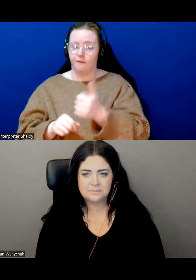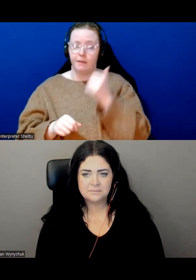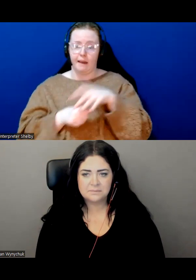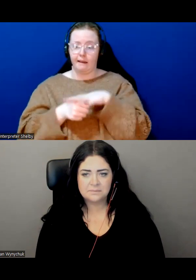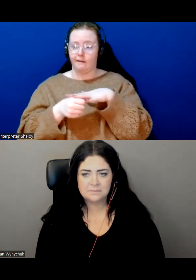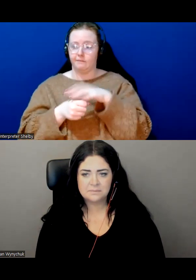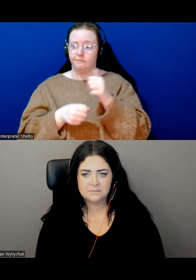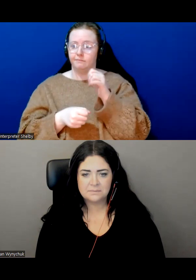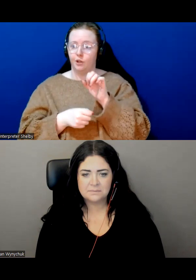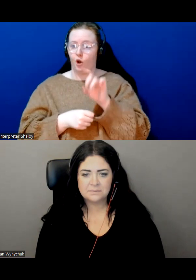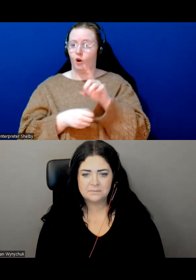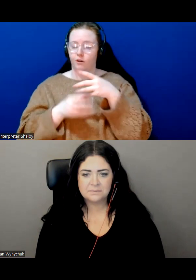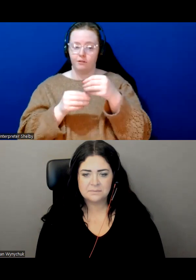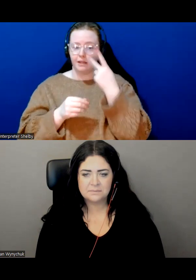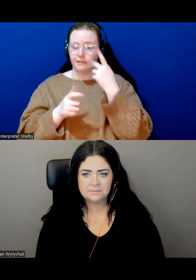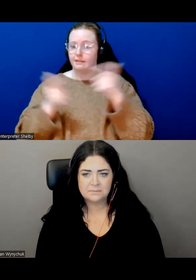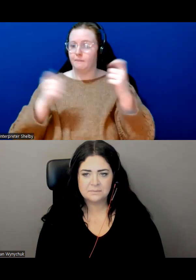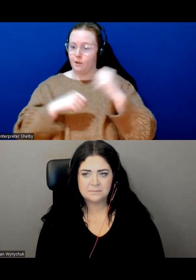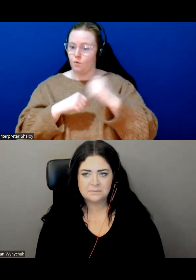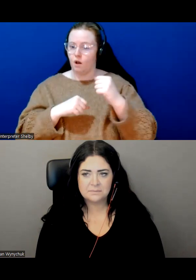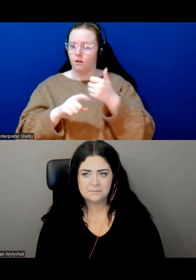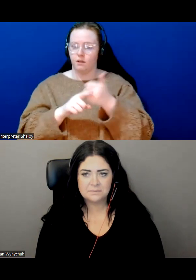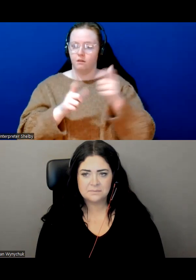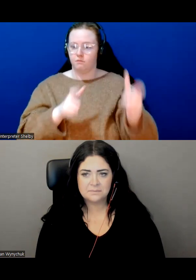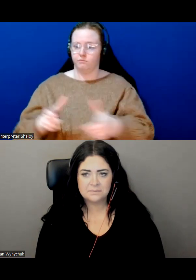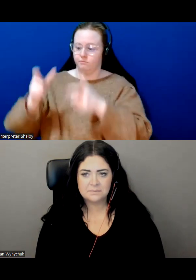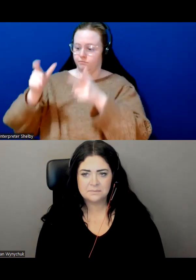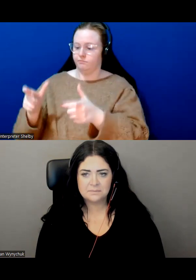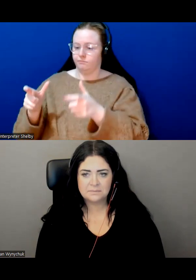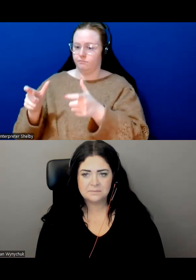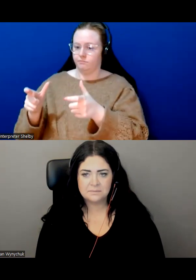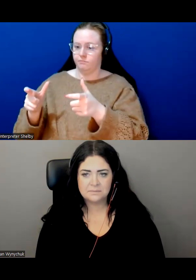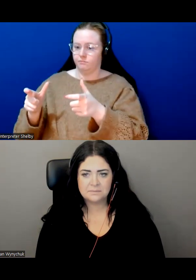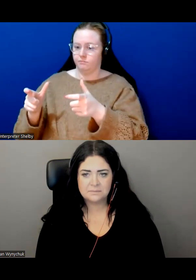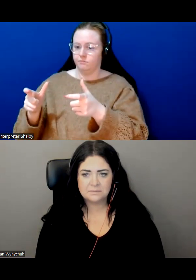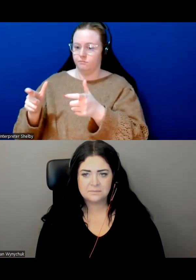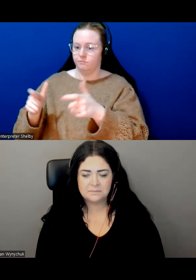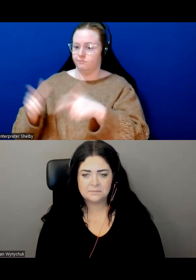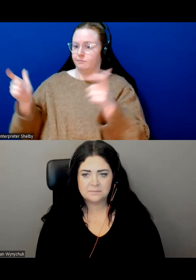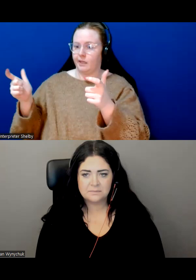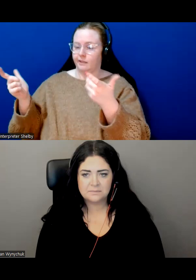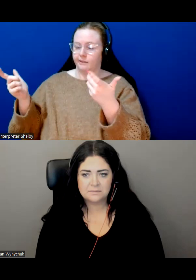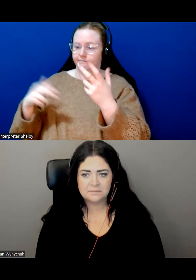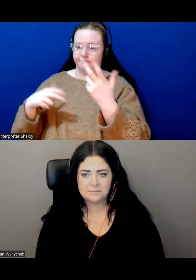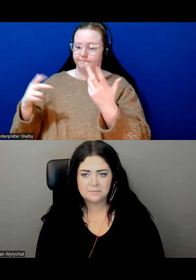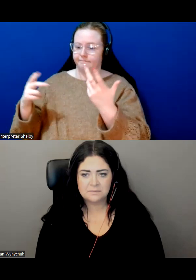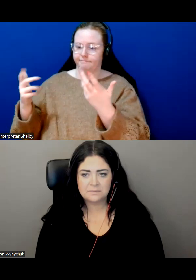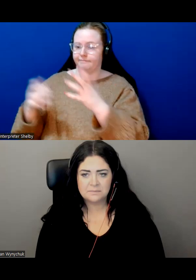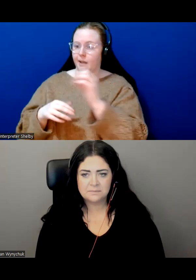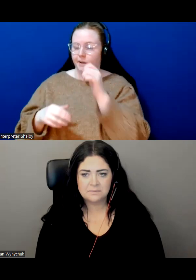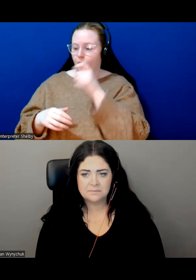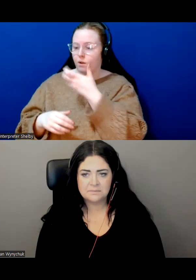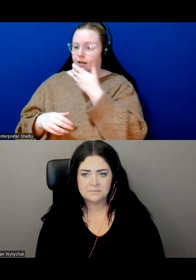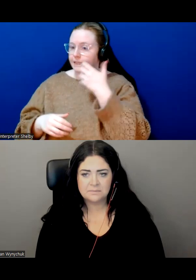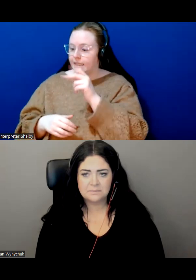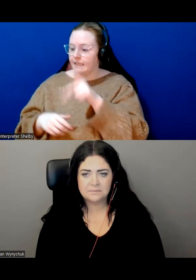a big rock out in the yard, they actually take those into these big facilities. They will heat them up,